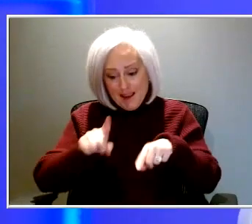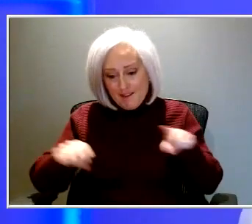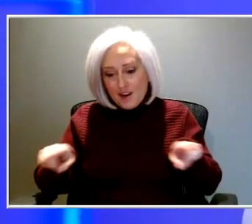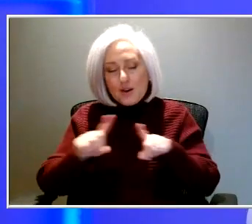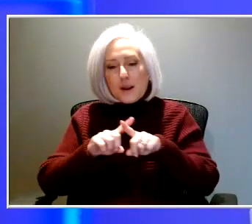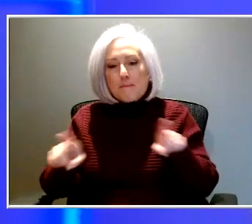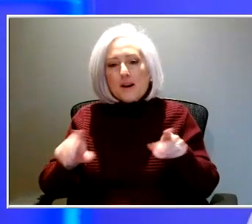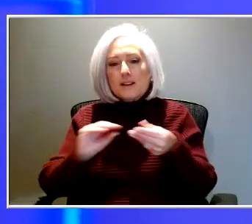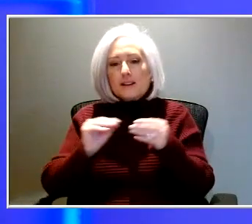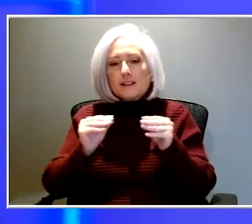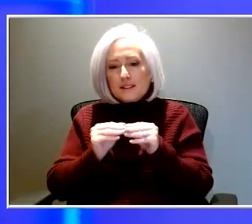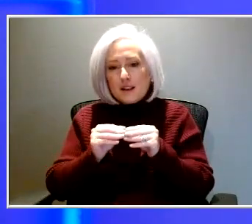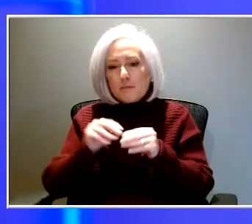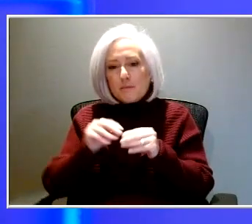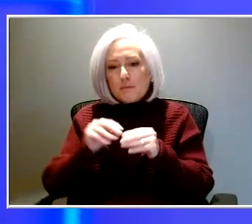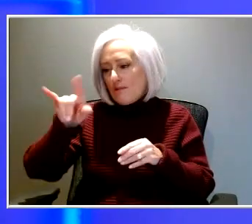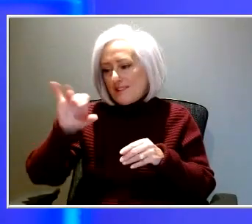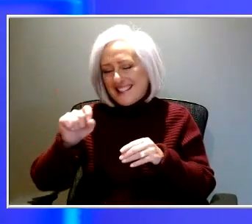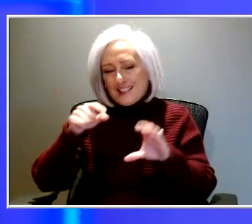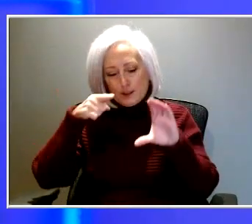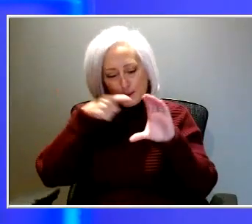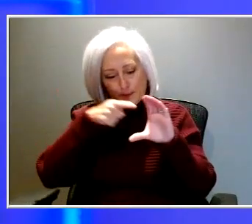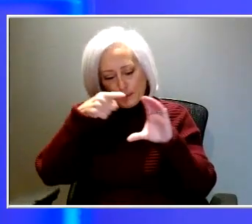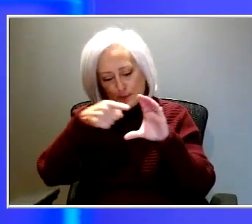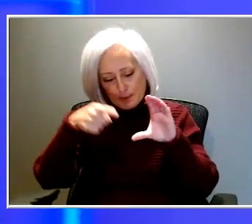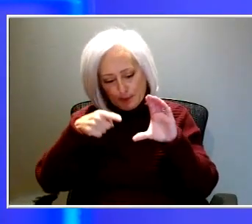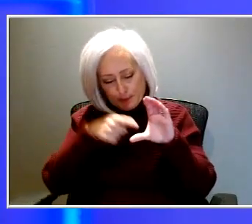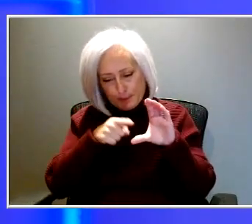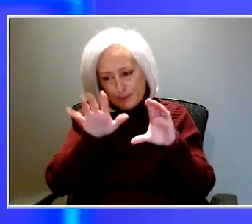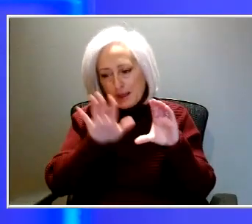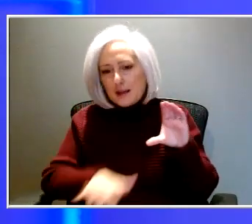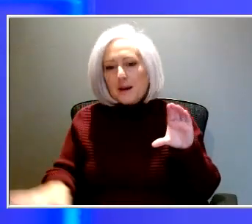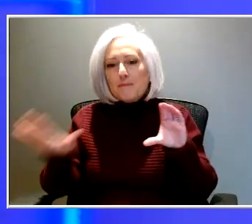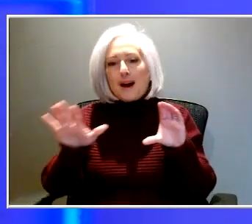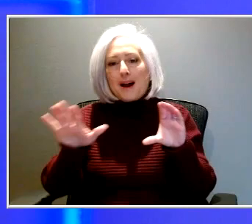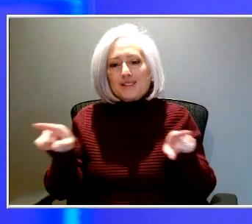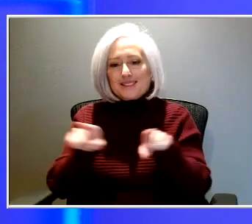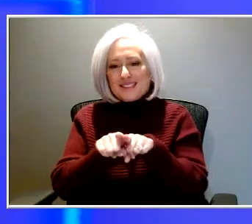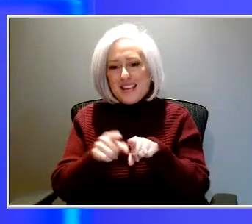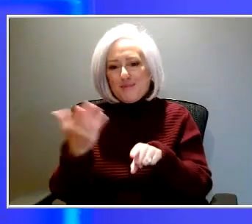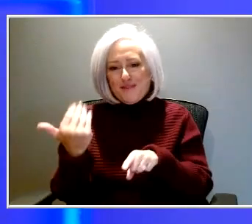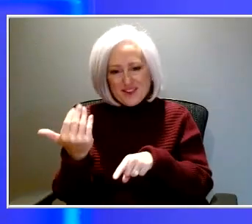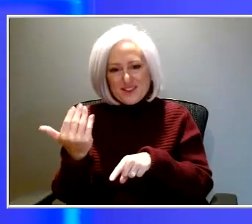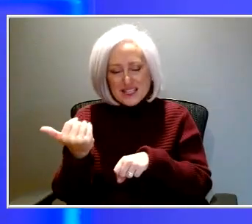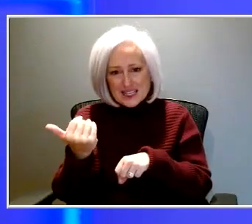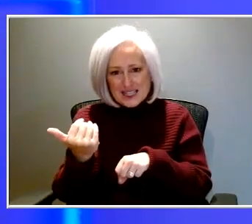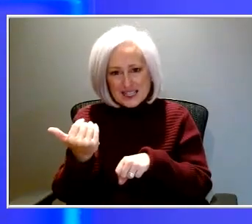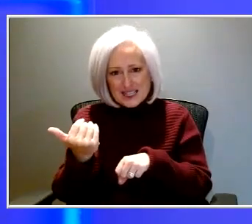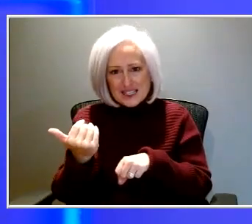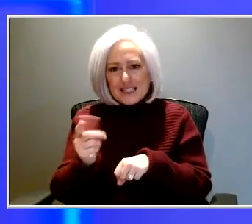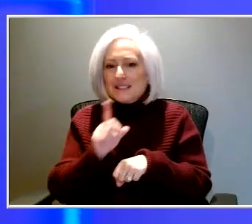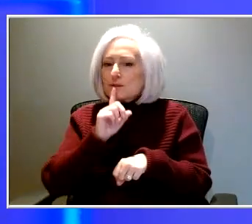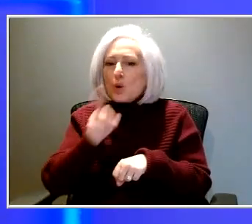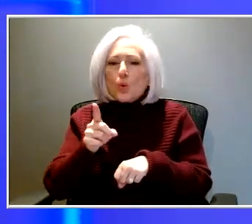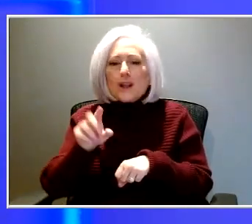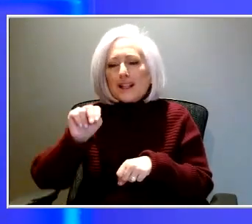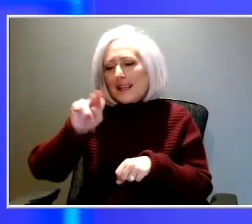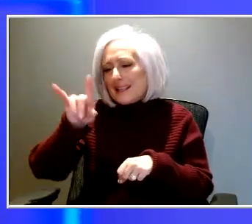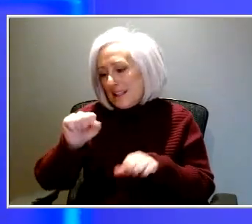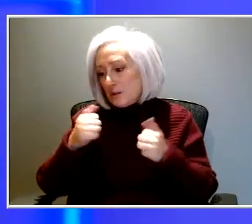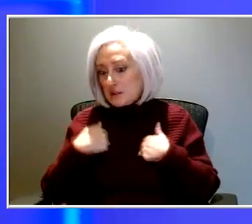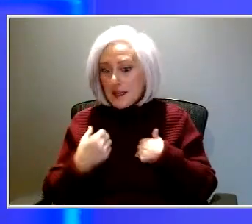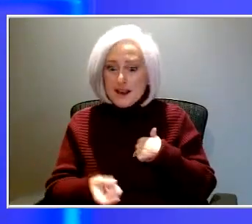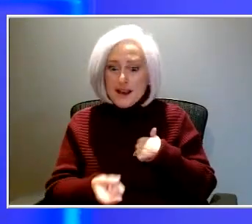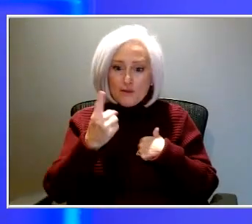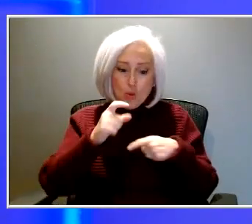for every case. And so in that sense, it's still a pretty minimally invasive procedure. So needles can contain 1 seed, 2 seeds,